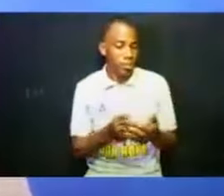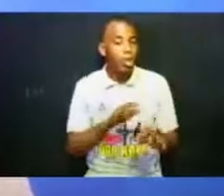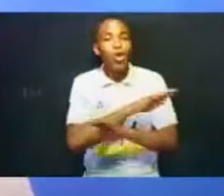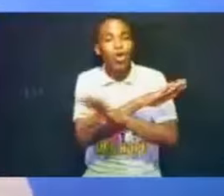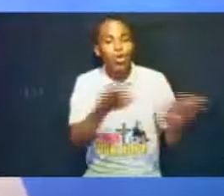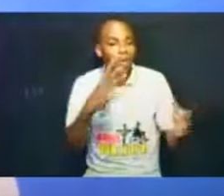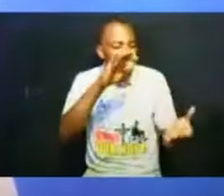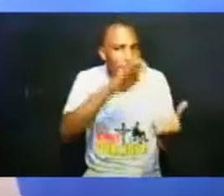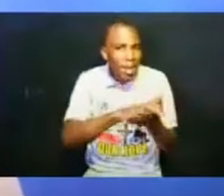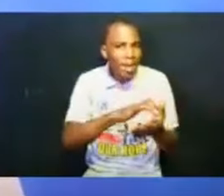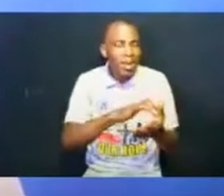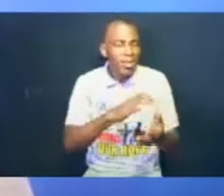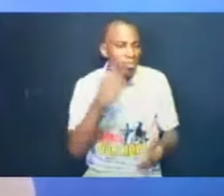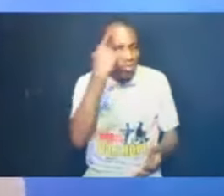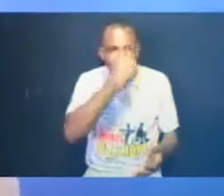spirit and